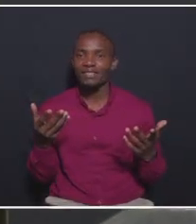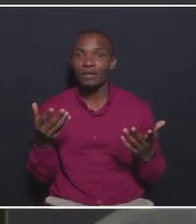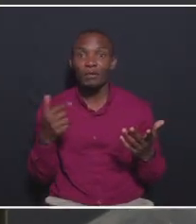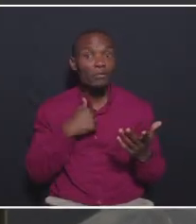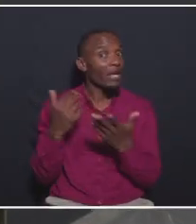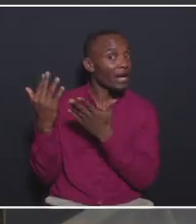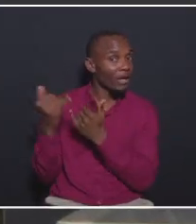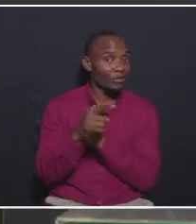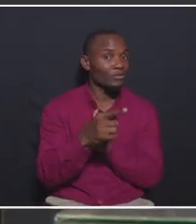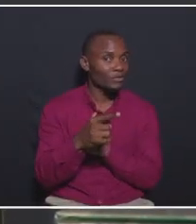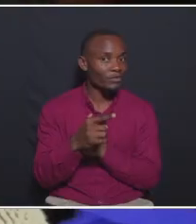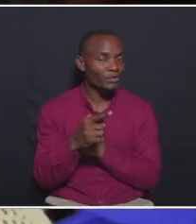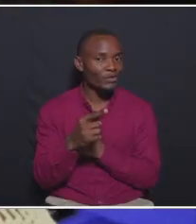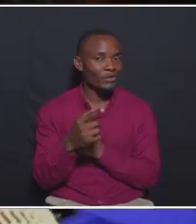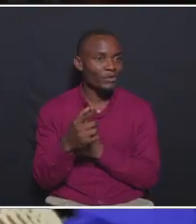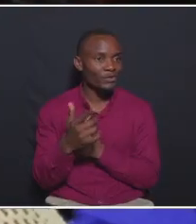it.